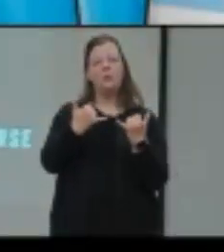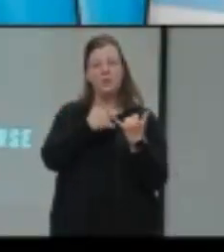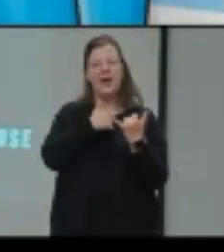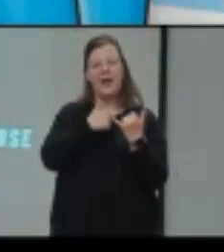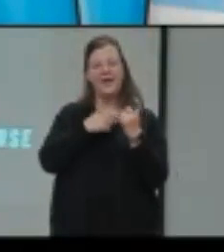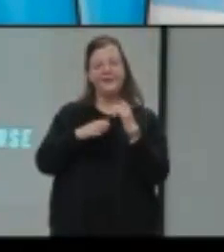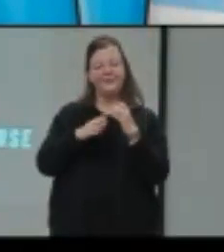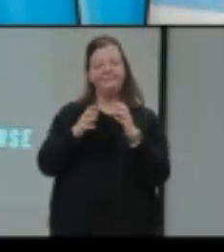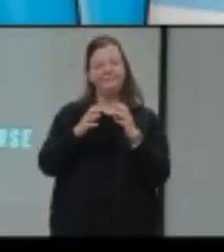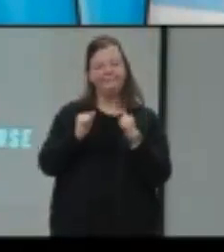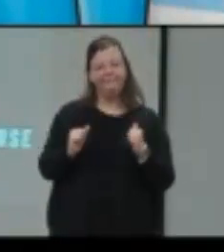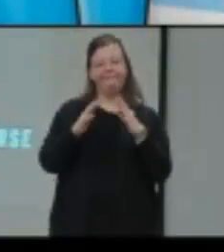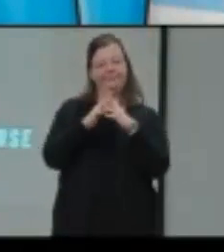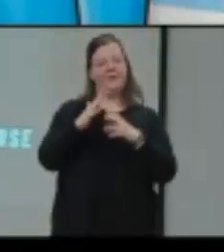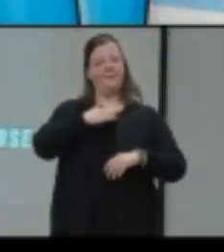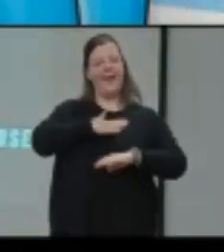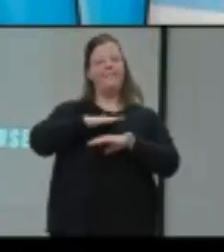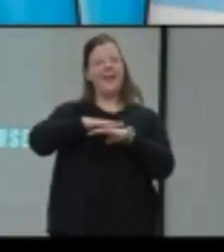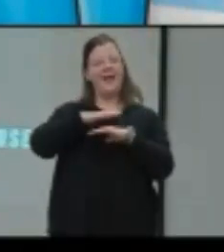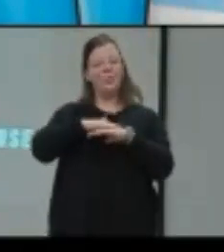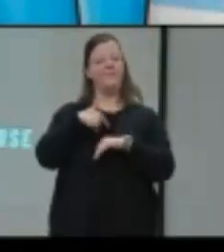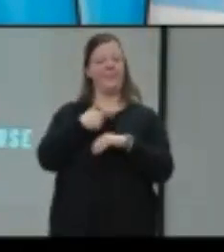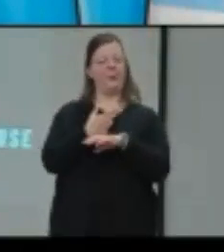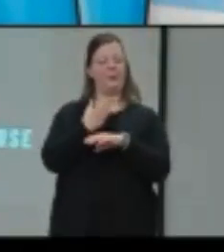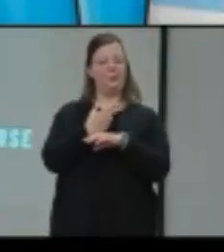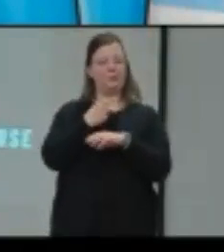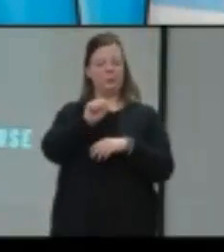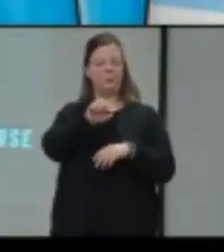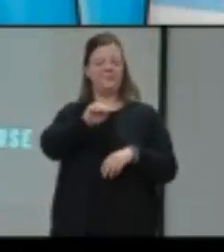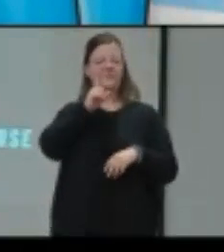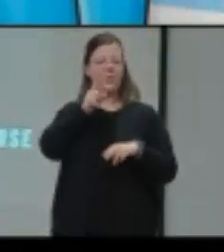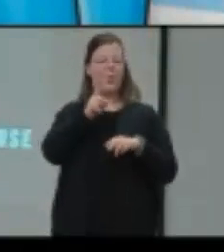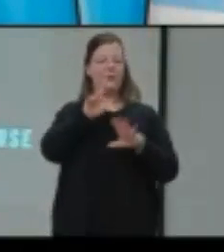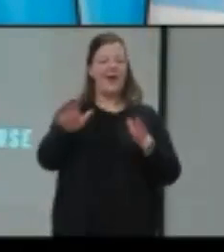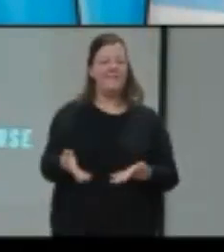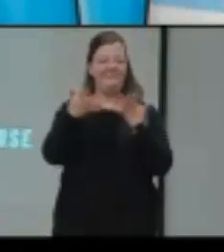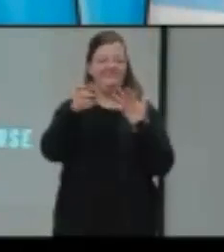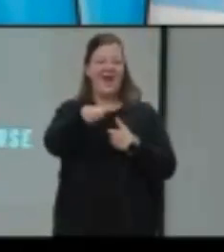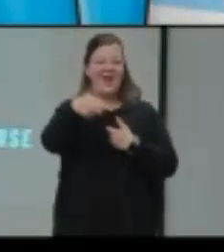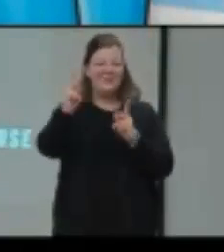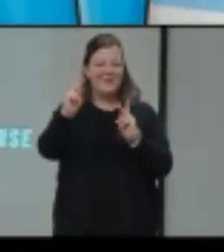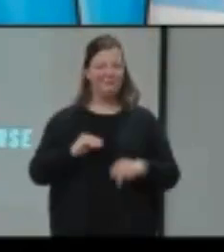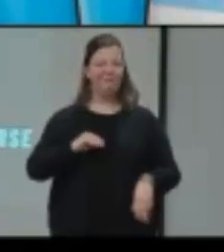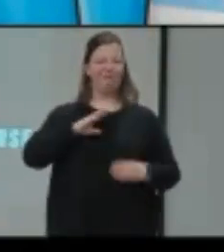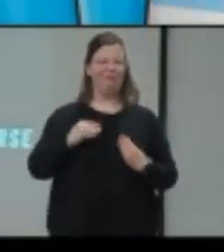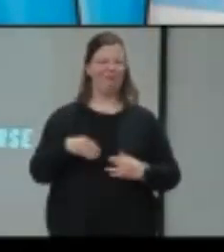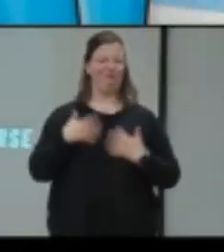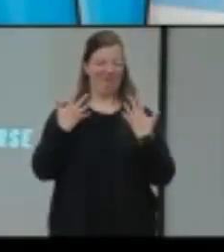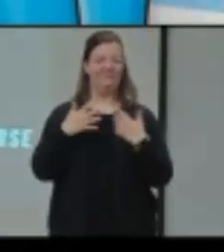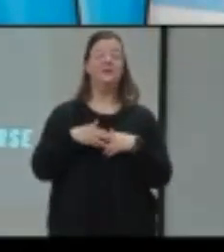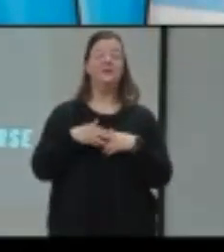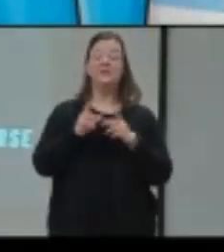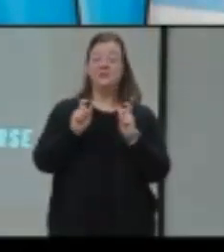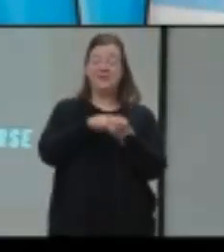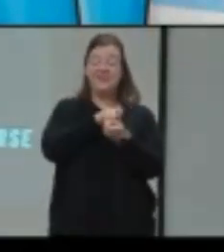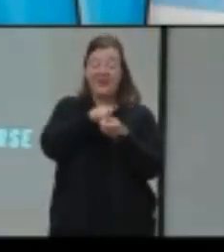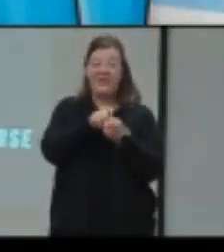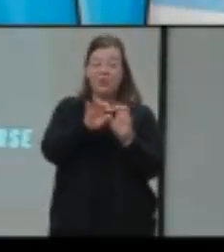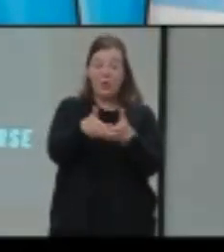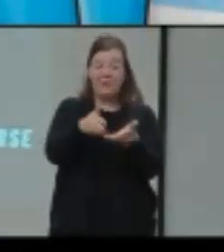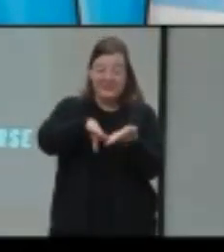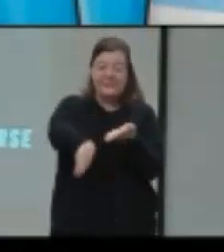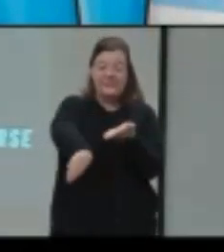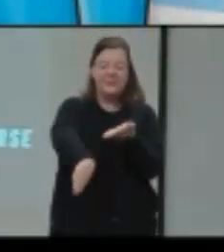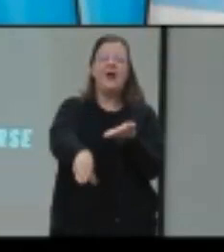little platform, and I use that in order to uplift other folks, to uplift marginalized groups,